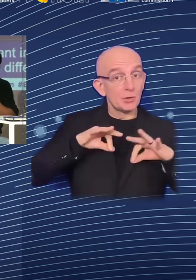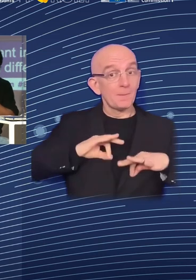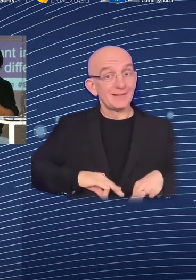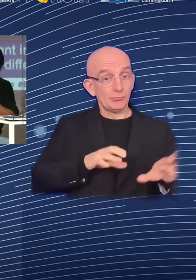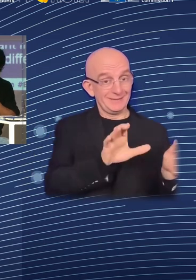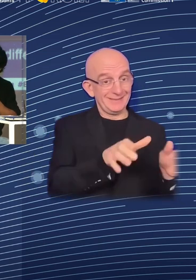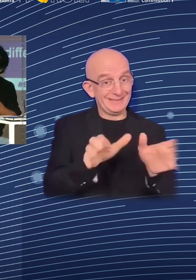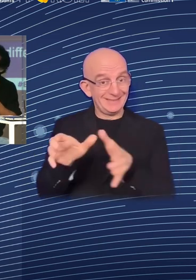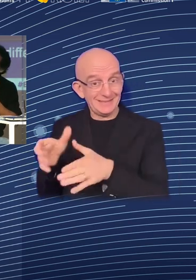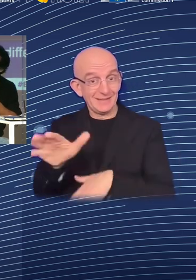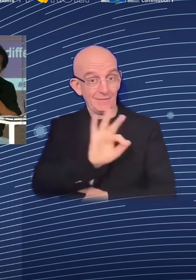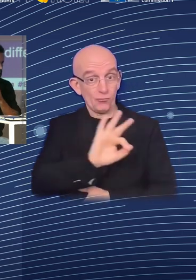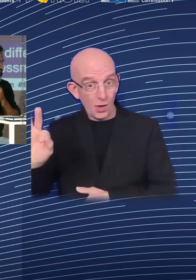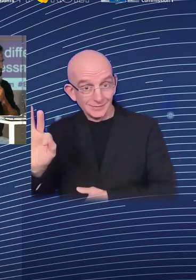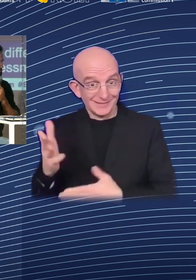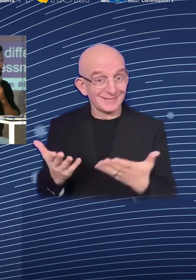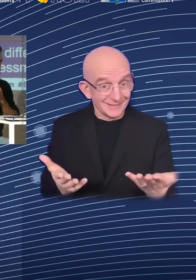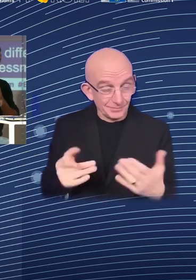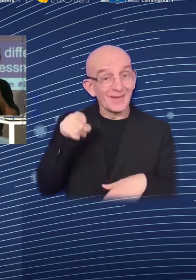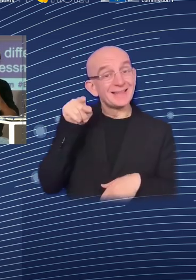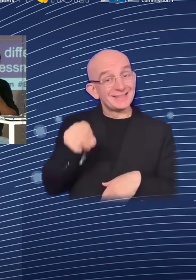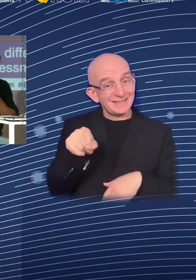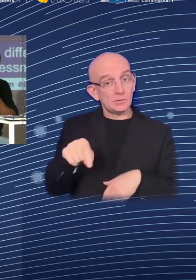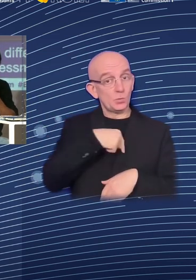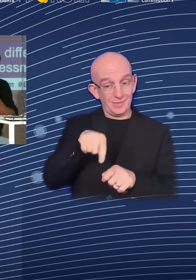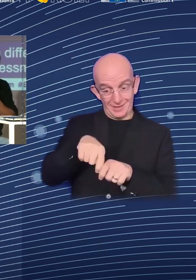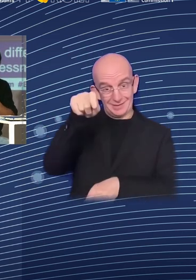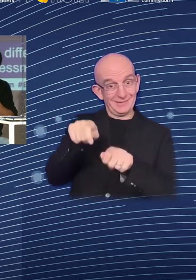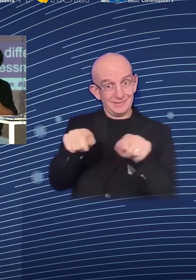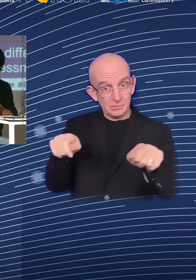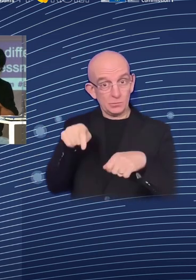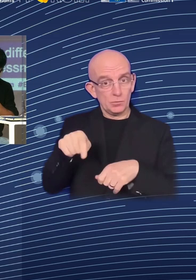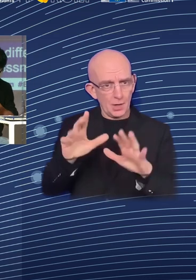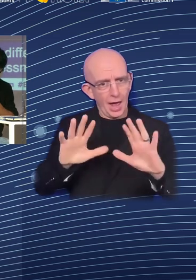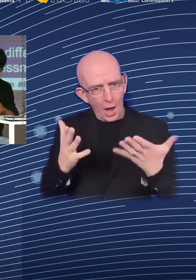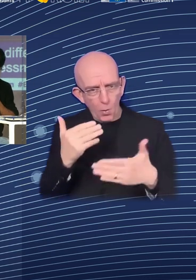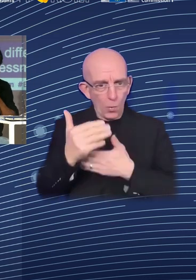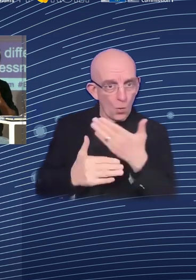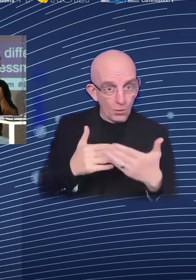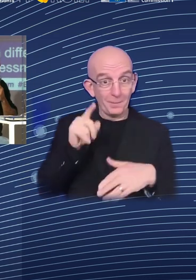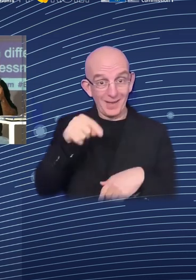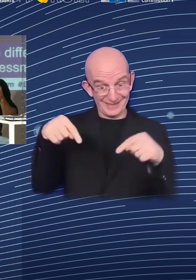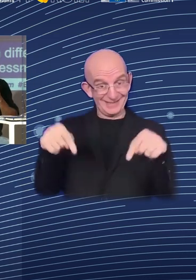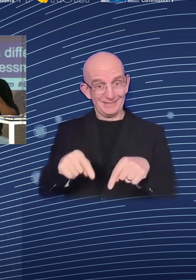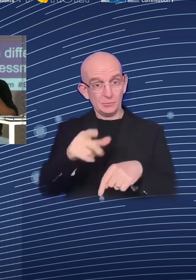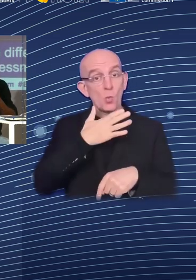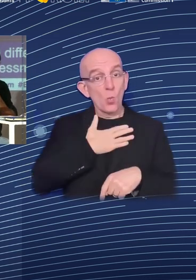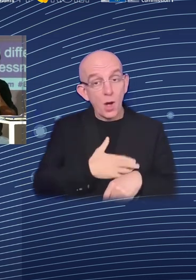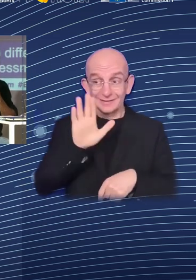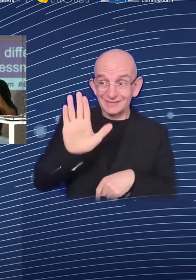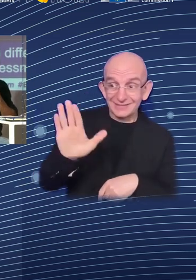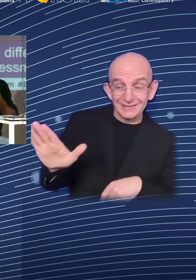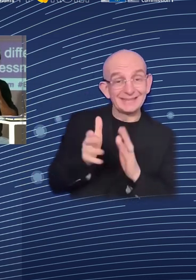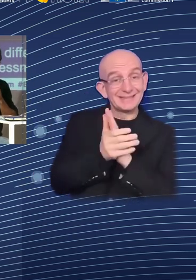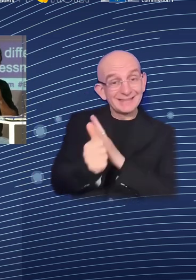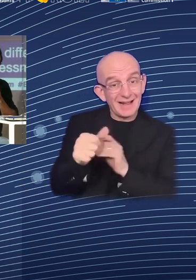If you want to assess skills, you cannot do it only with multiple choice question. You need to throw the